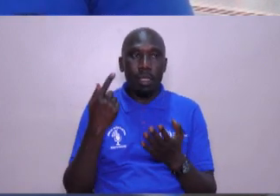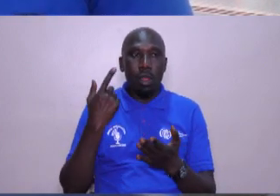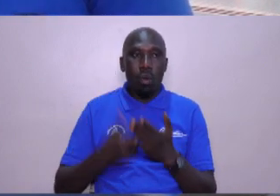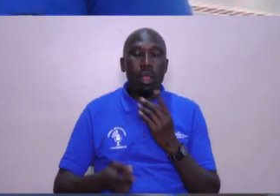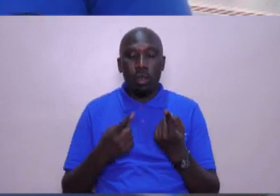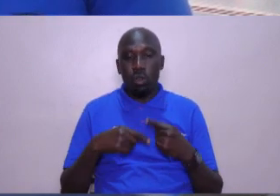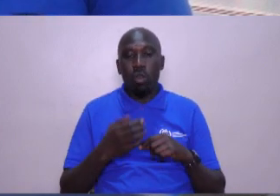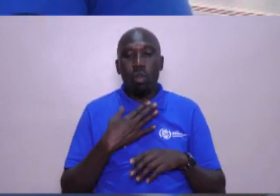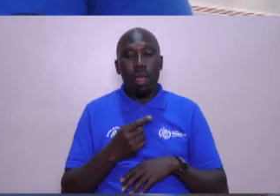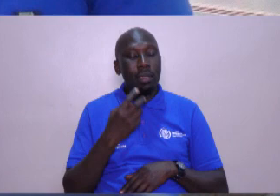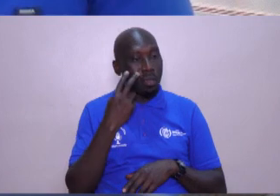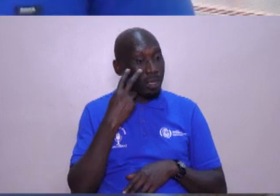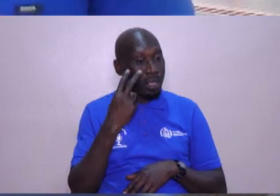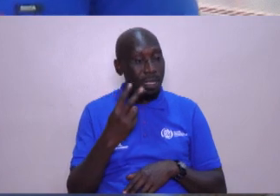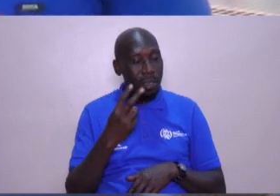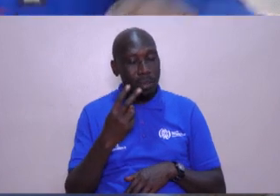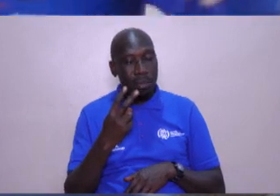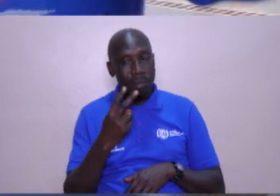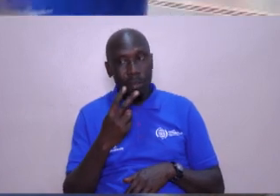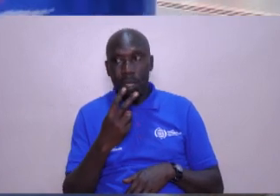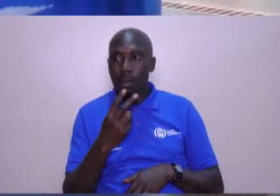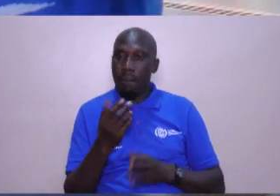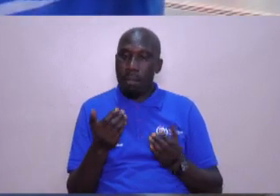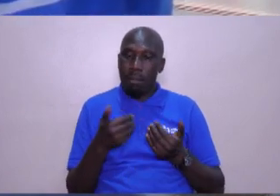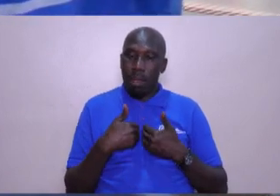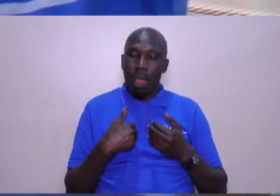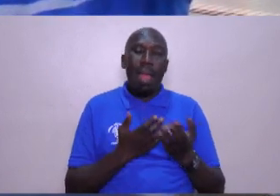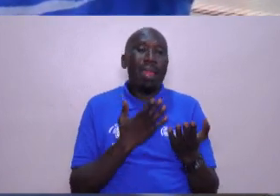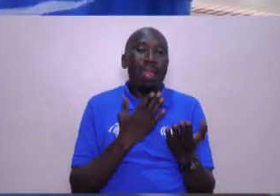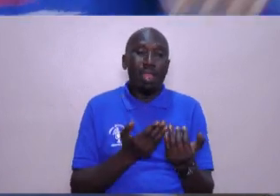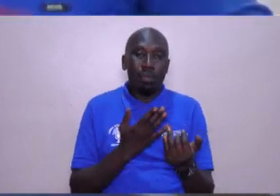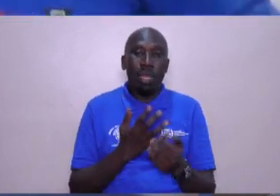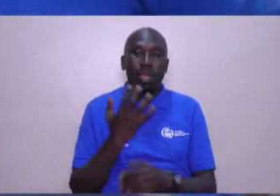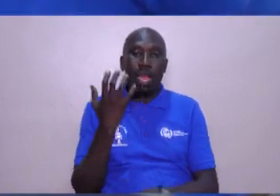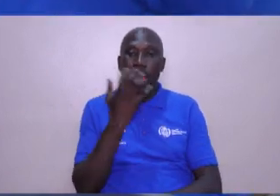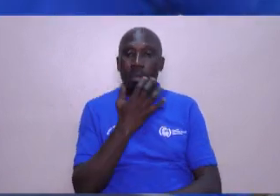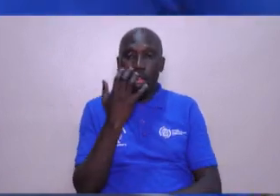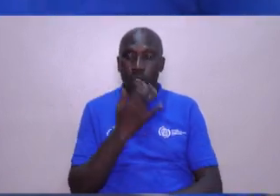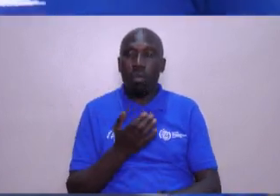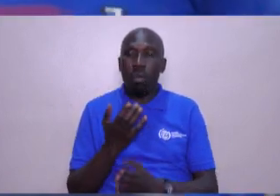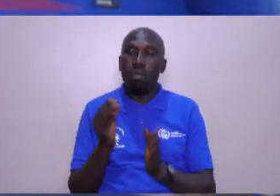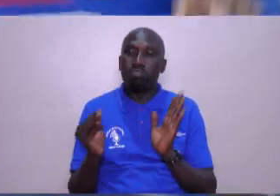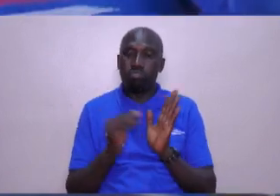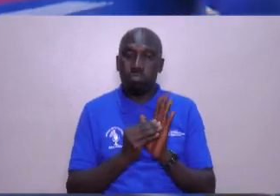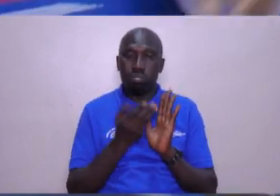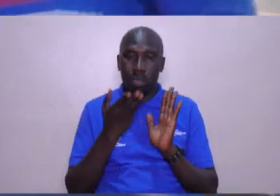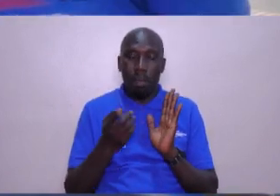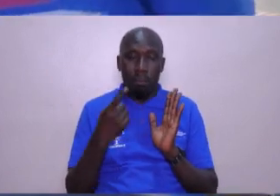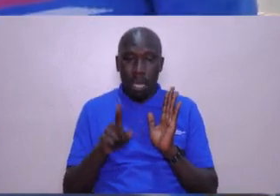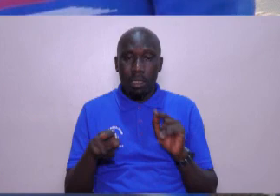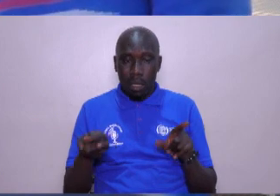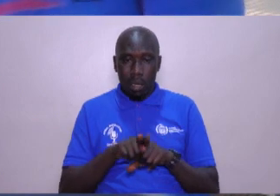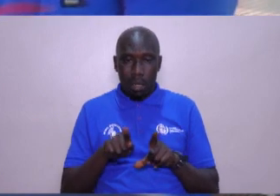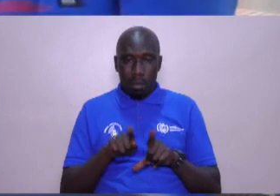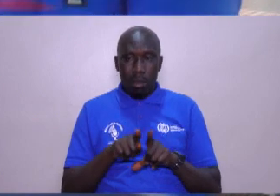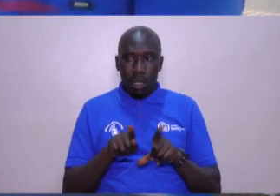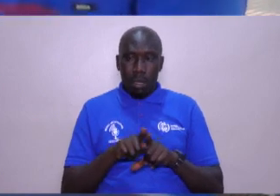we want to see. I expect the animation to be there, but